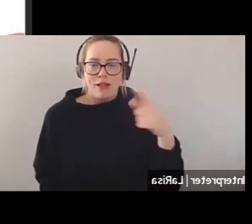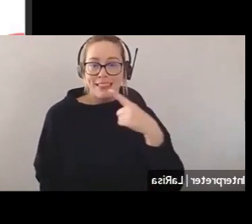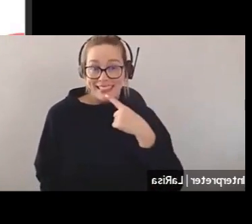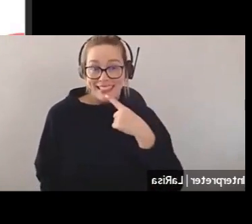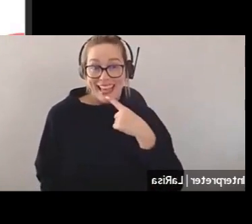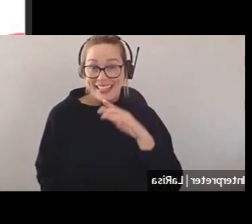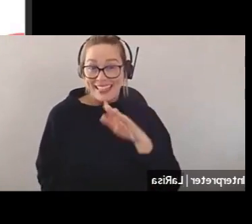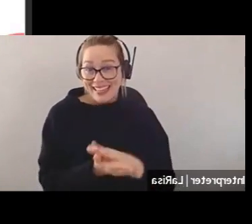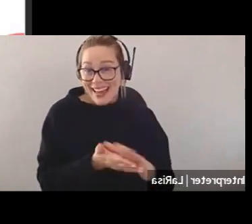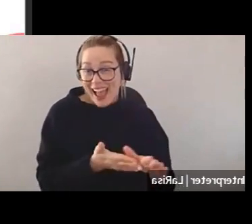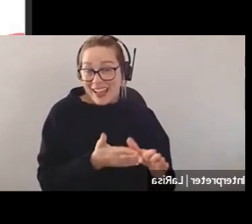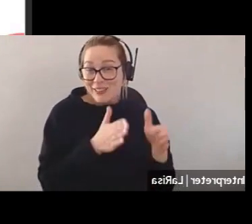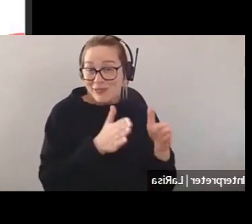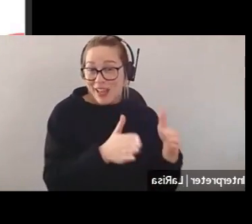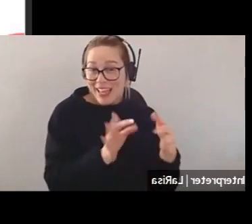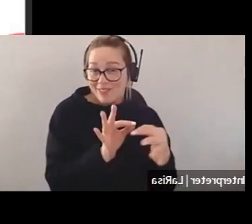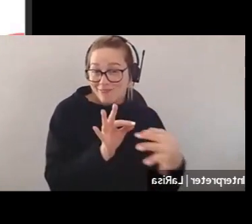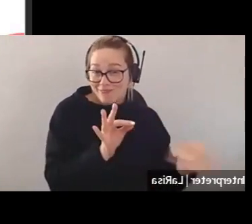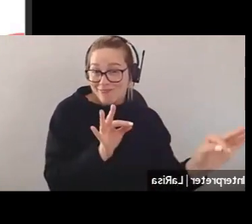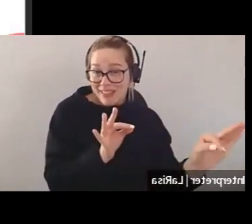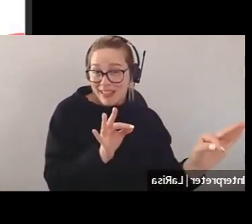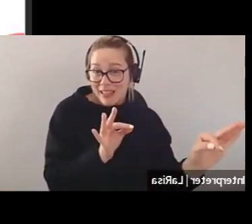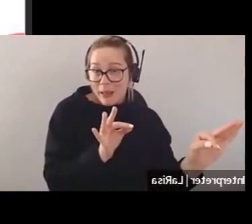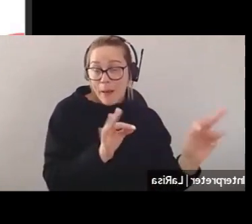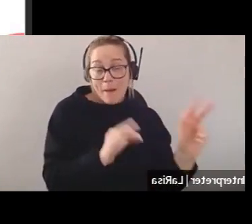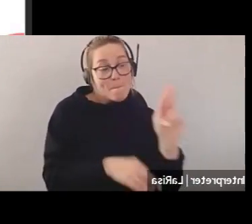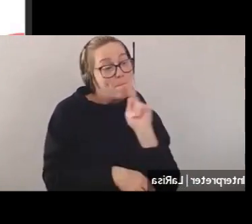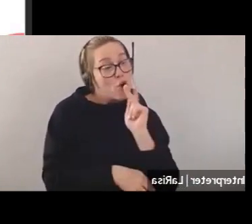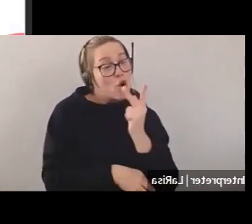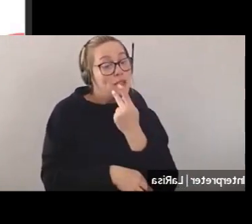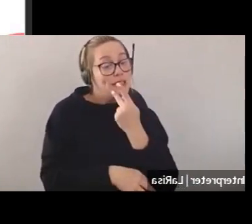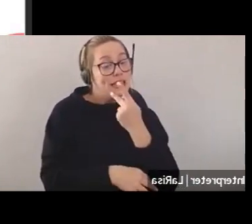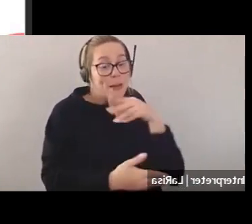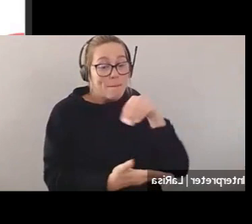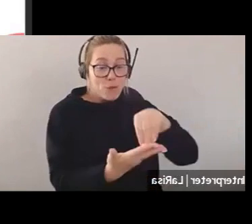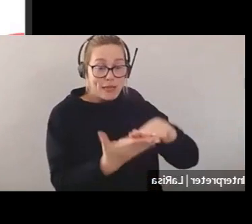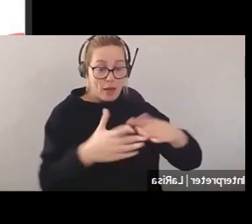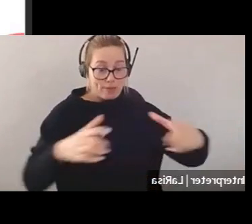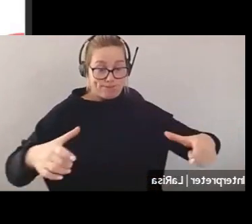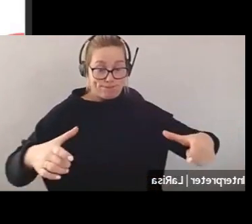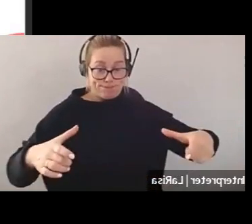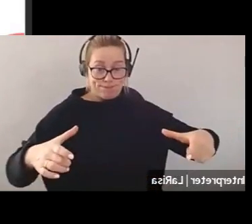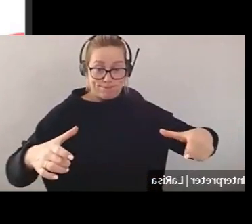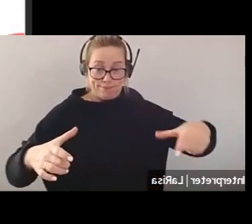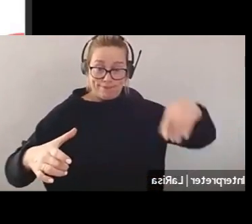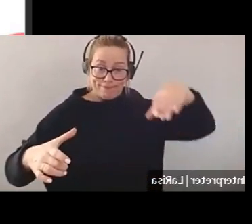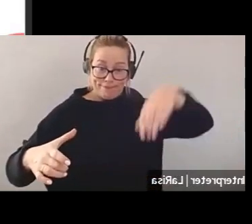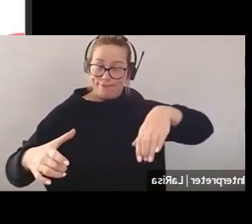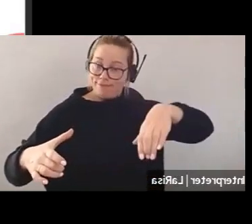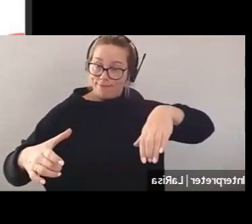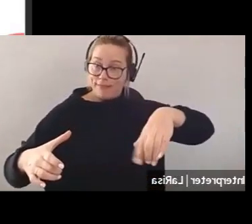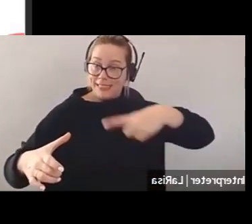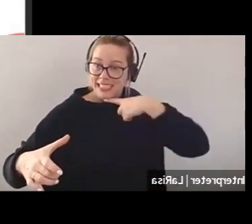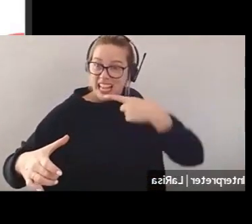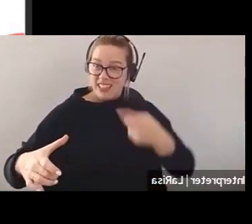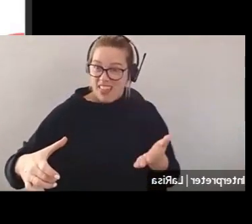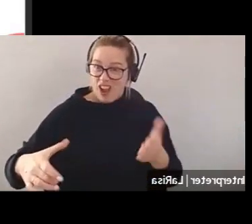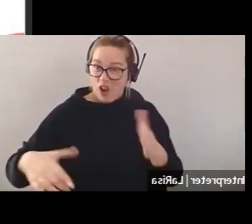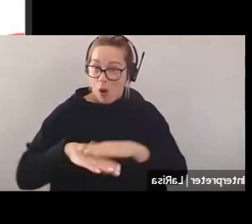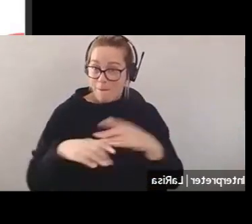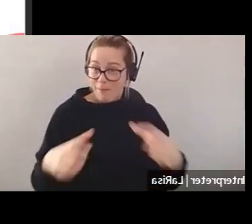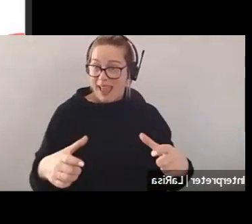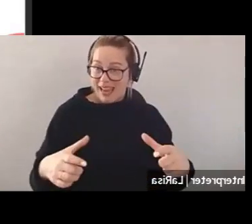nourishment. Like Rachel really nicely said, there's protein on the plate, but